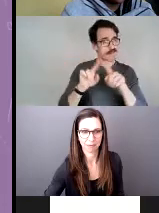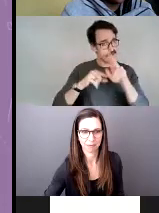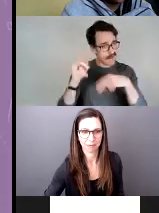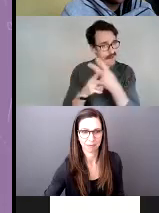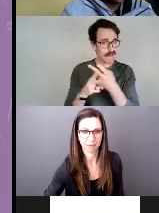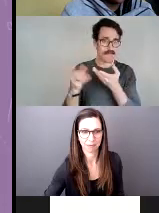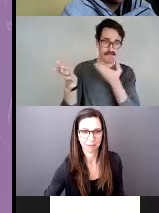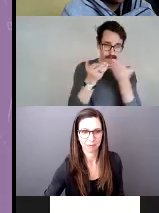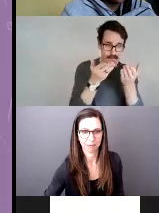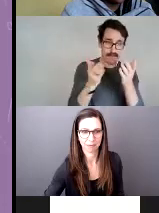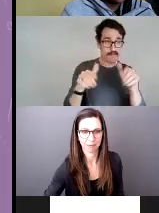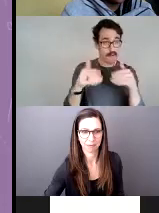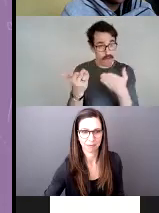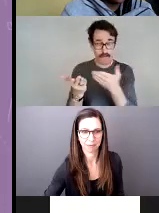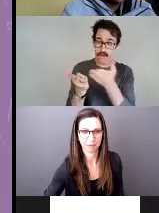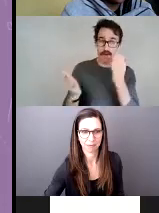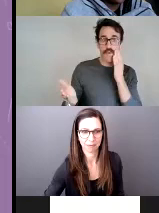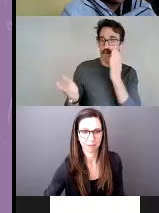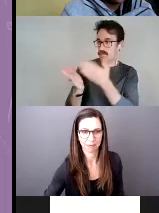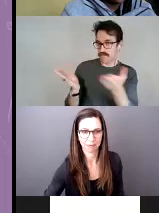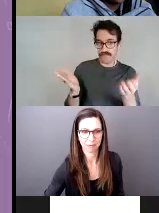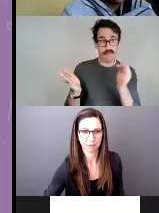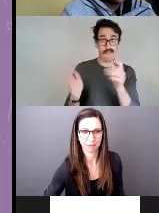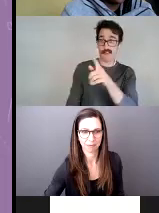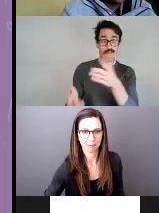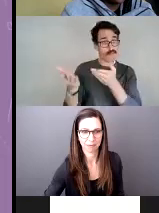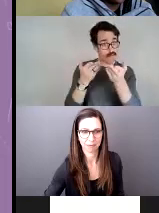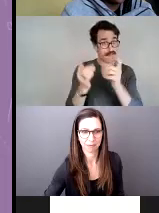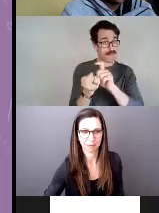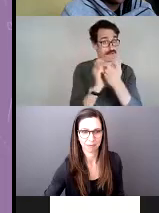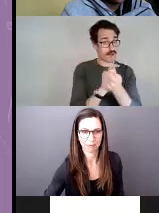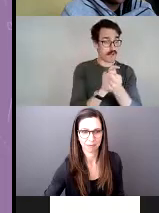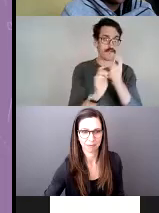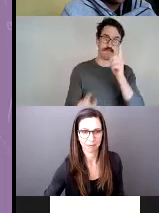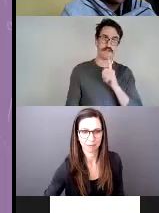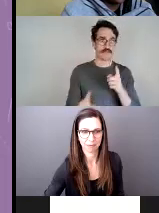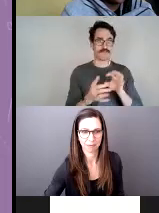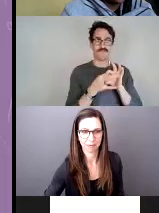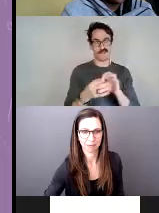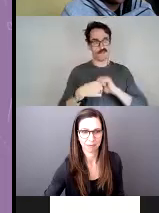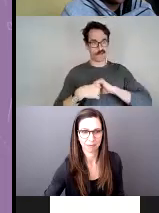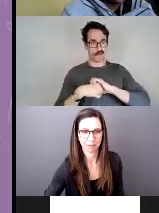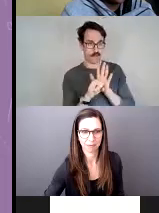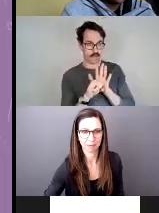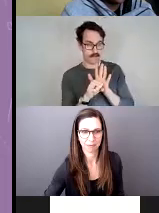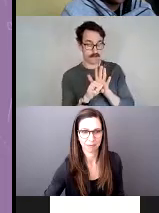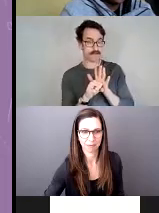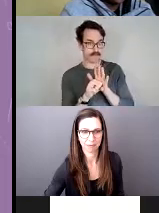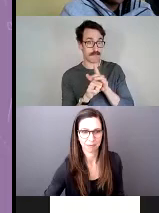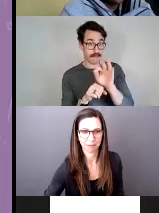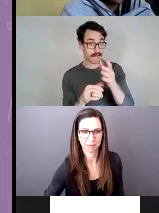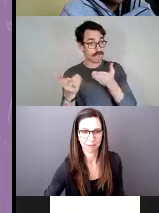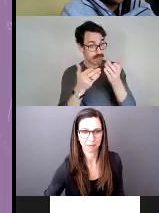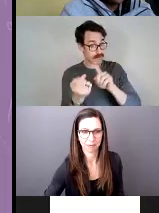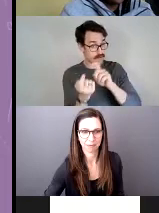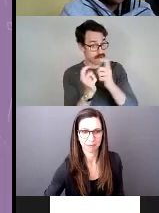we're updated in regards to any changes in service, especially as a result of COVID-19. And, we provide some training as